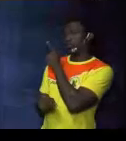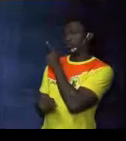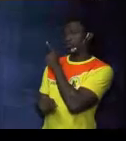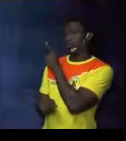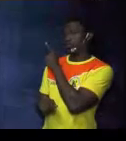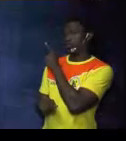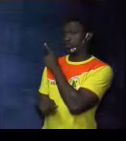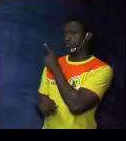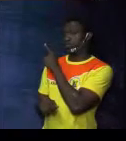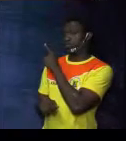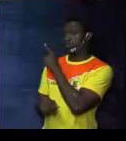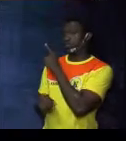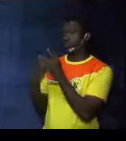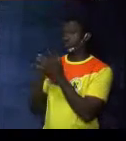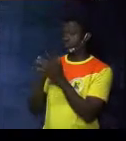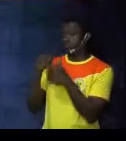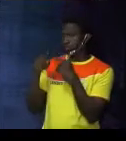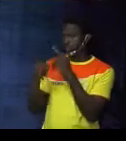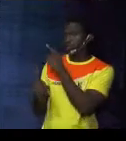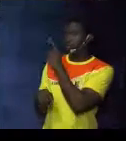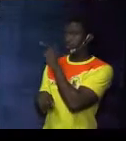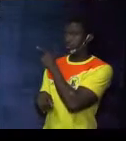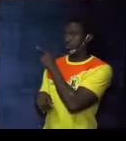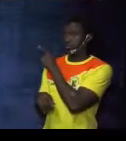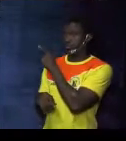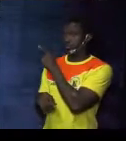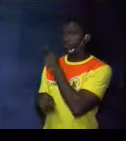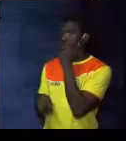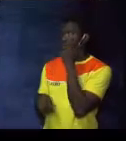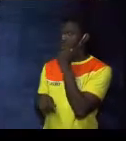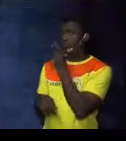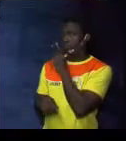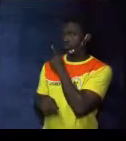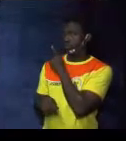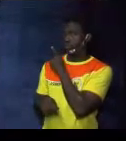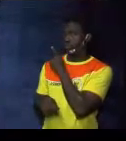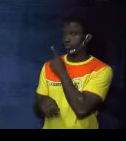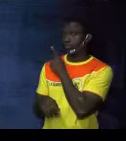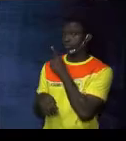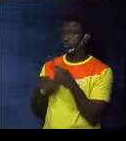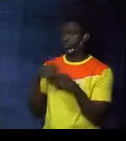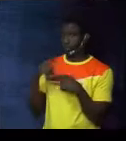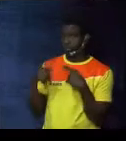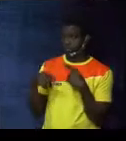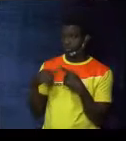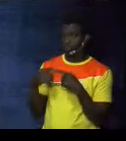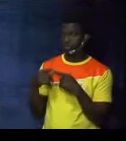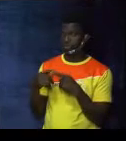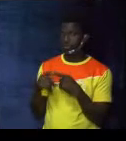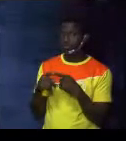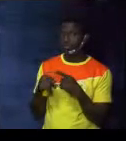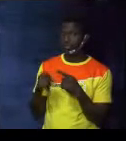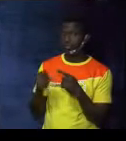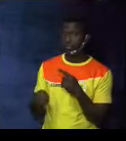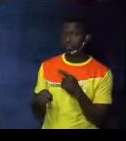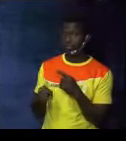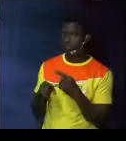This is another radius. It goes northeast. This is another radius. It